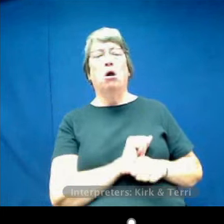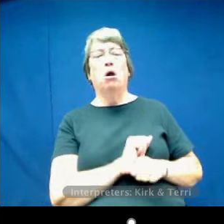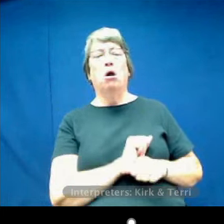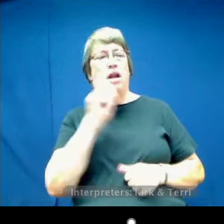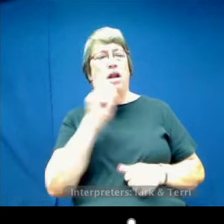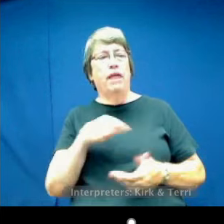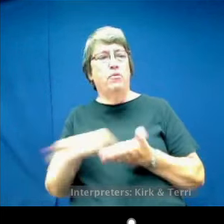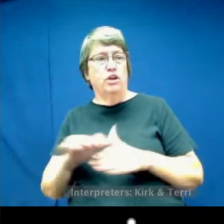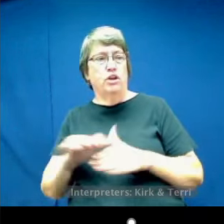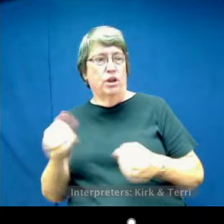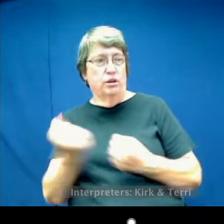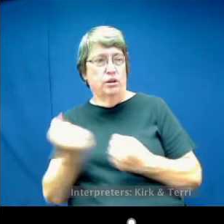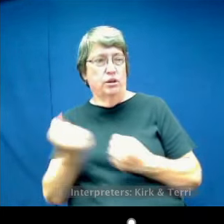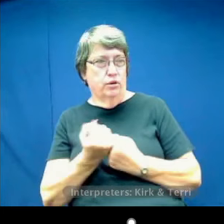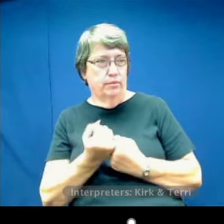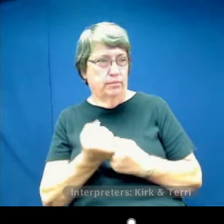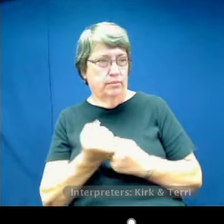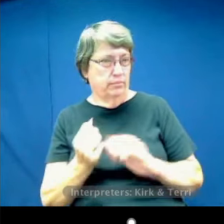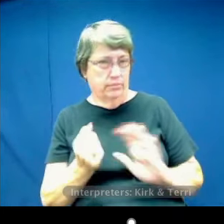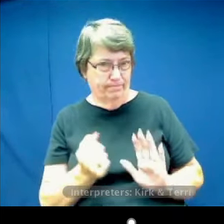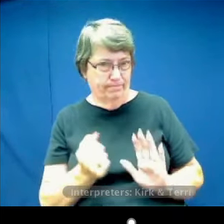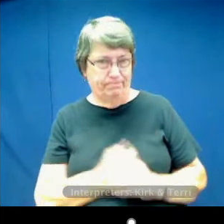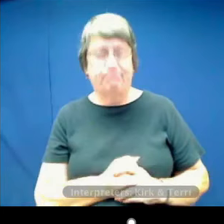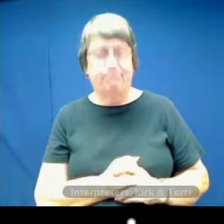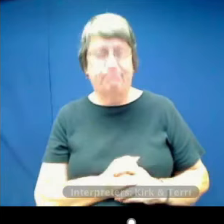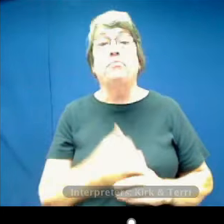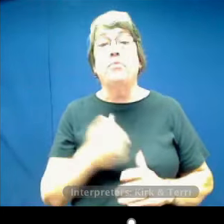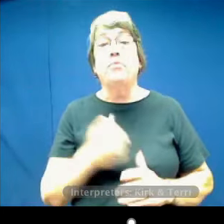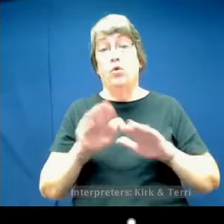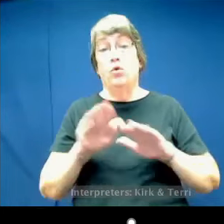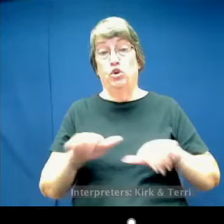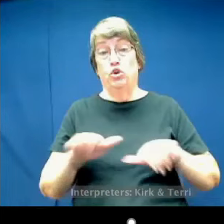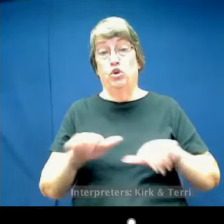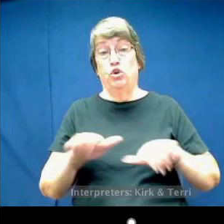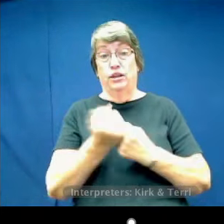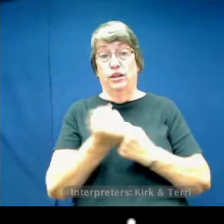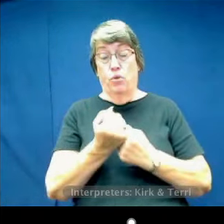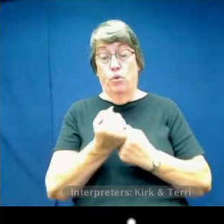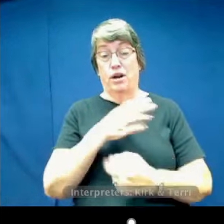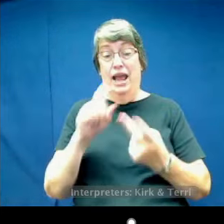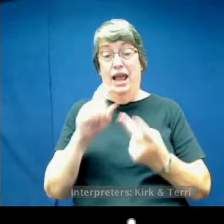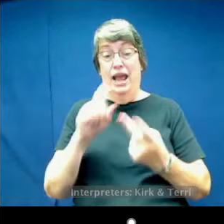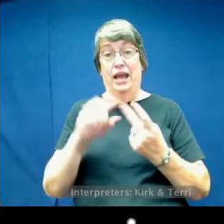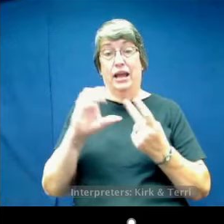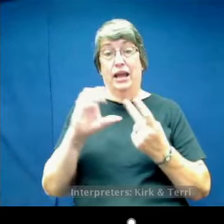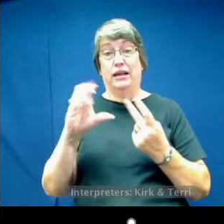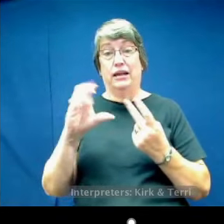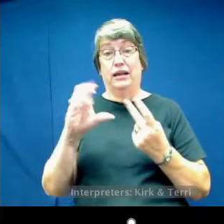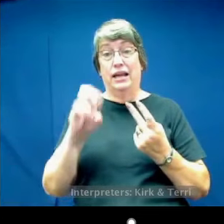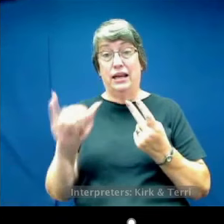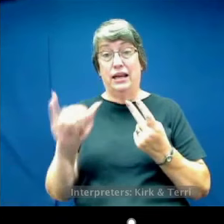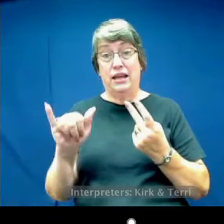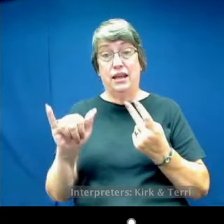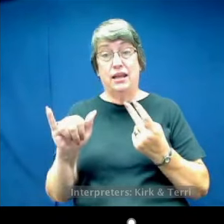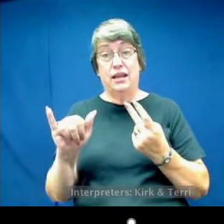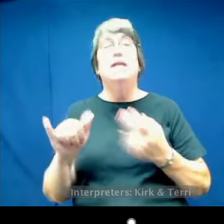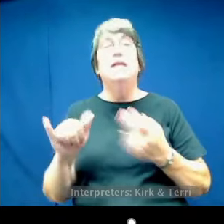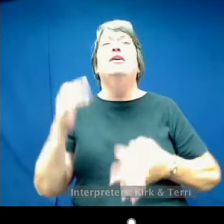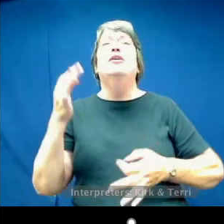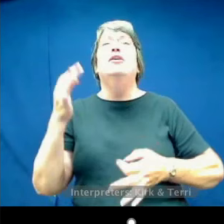So child support and custody, like I told you, courts have continuing jurisdiction to hear those